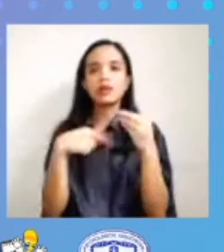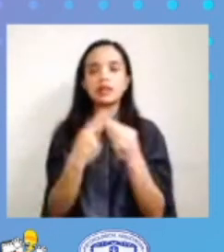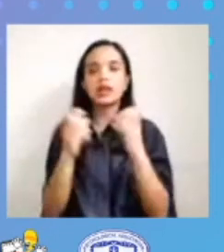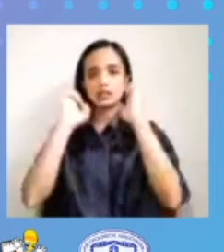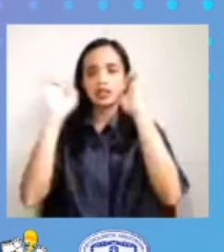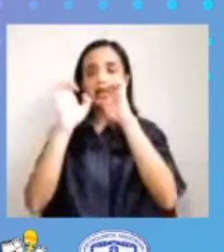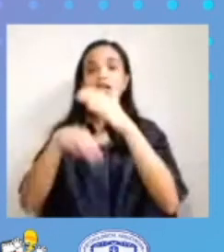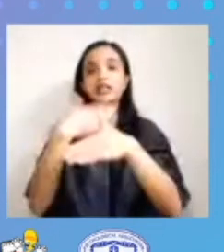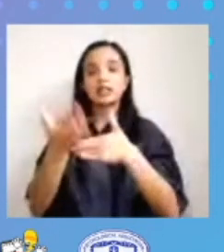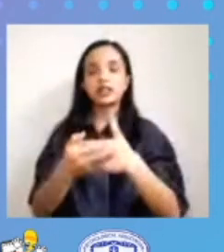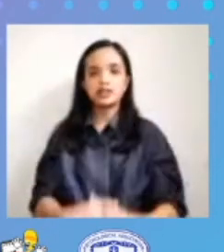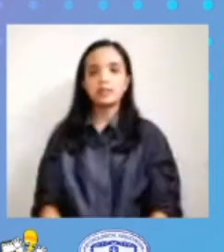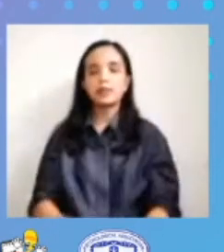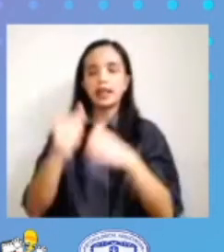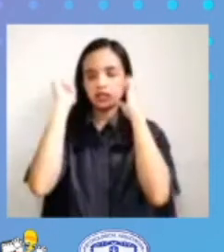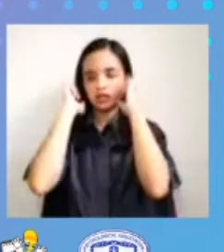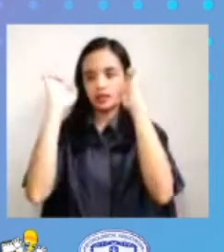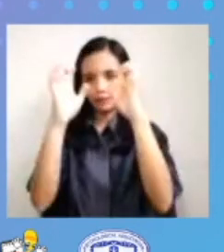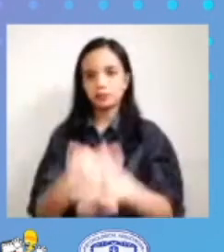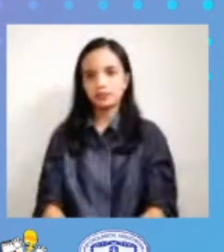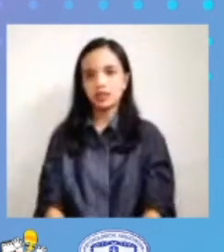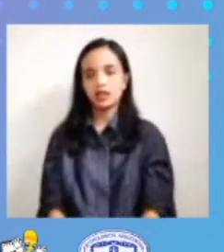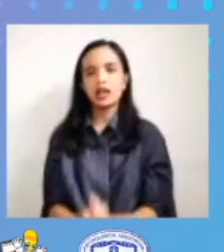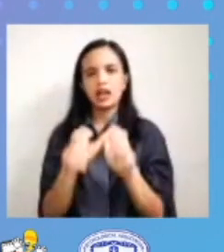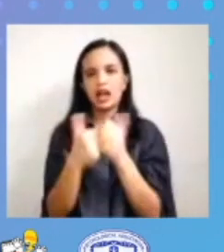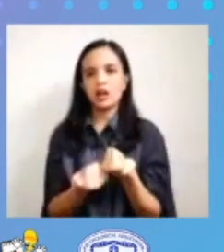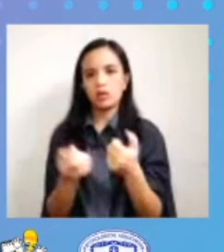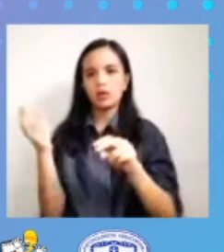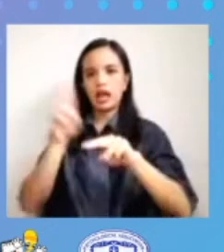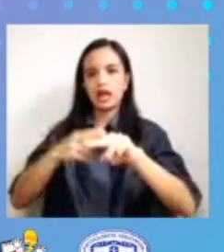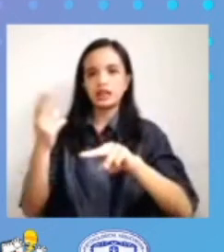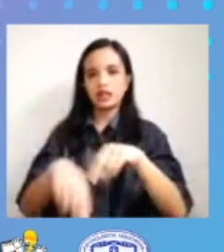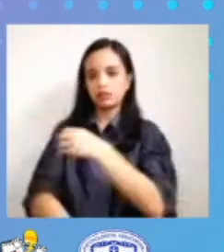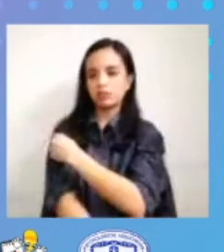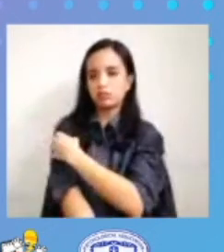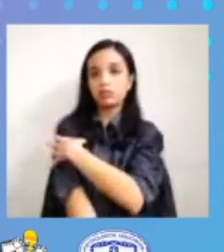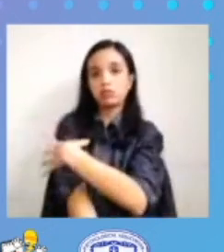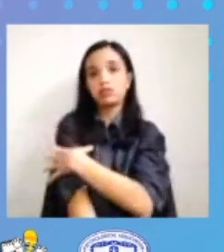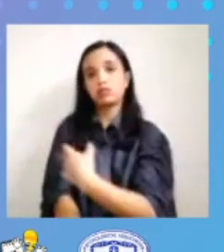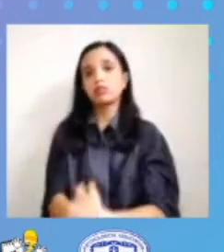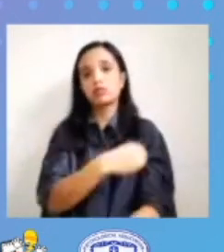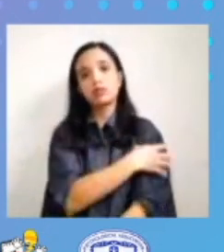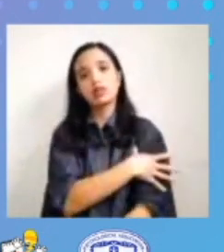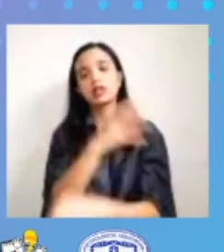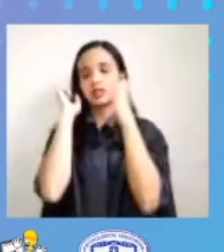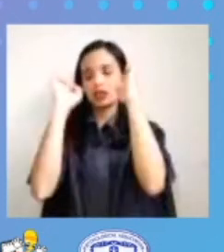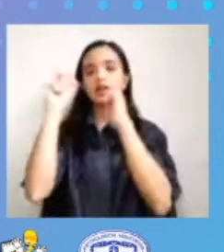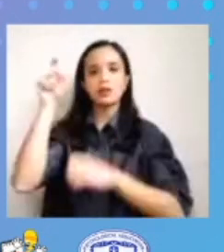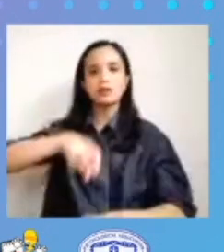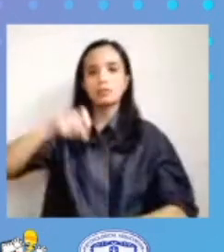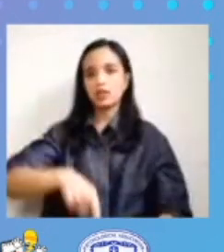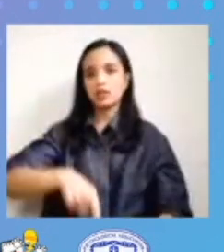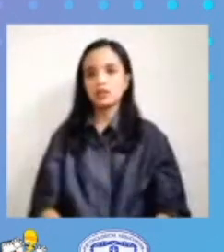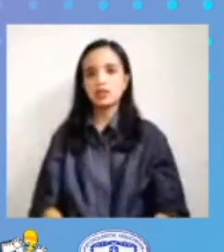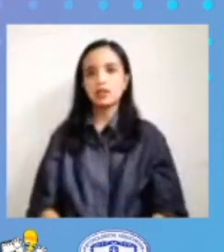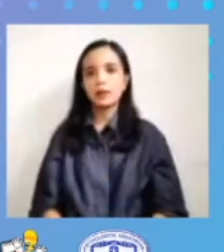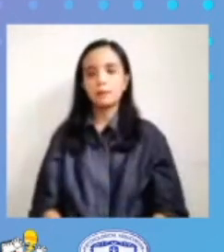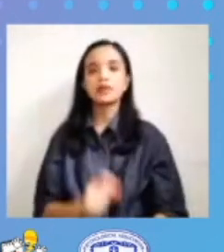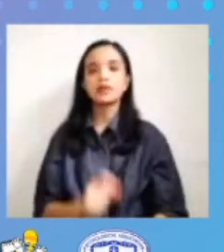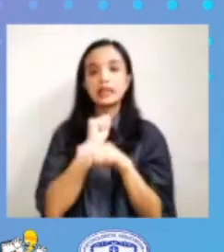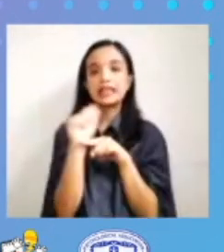calories every single second. Okay? Every single second, nag-burn tayo ng calories. When we exercise, we burn more calories. But here's the